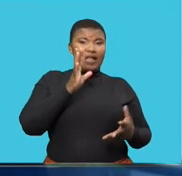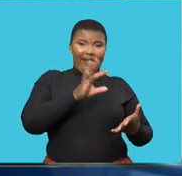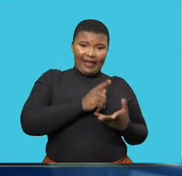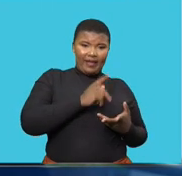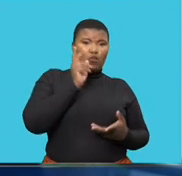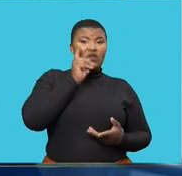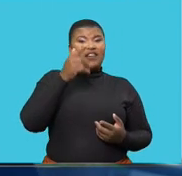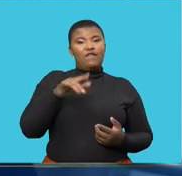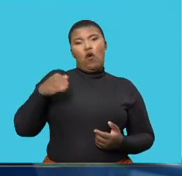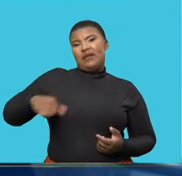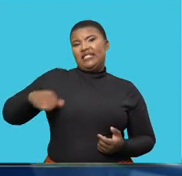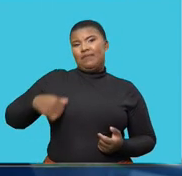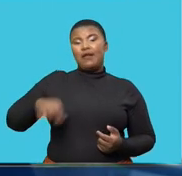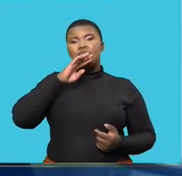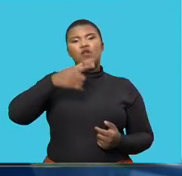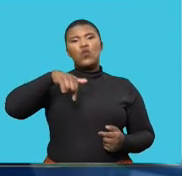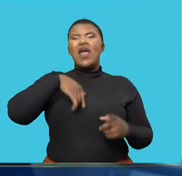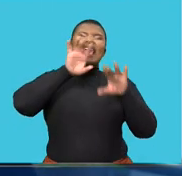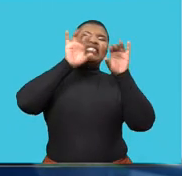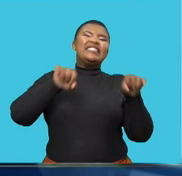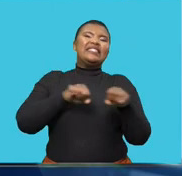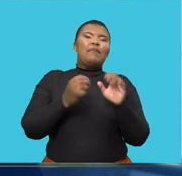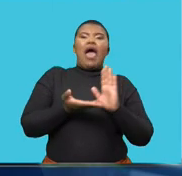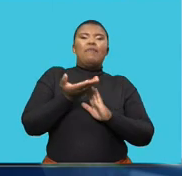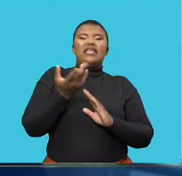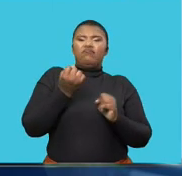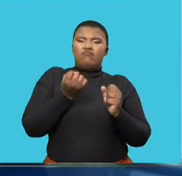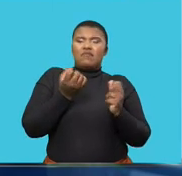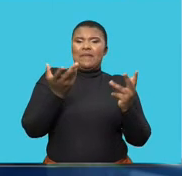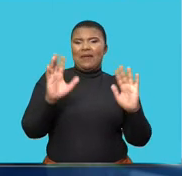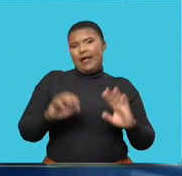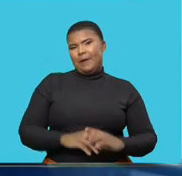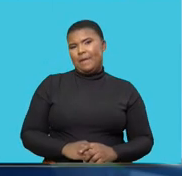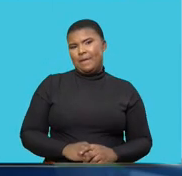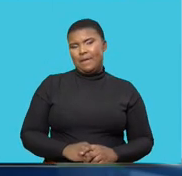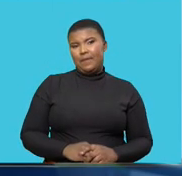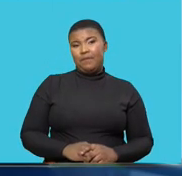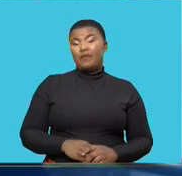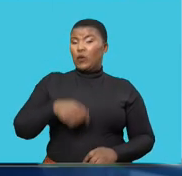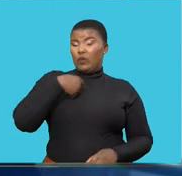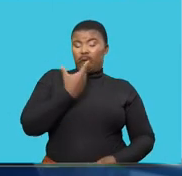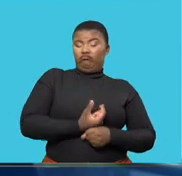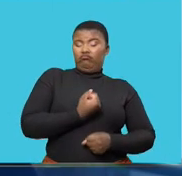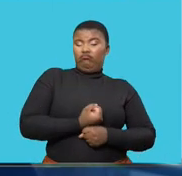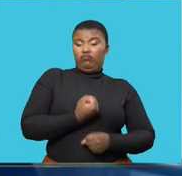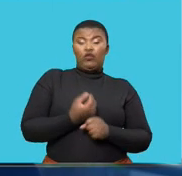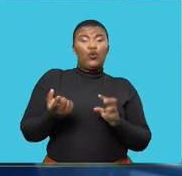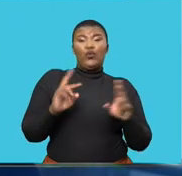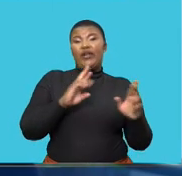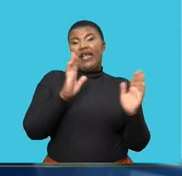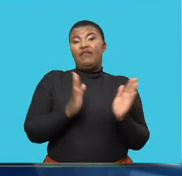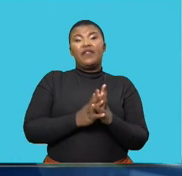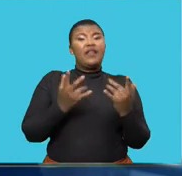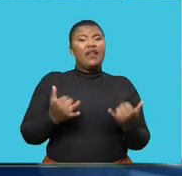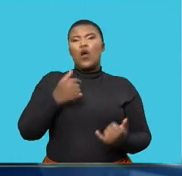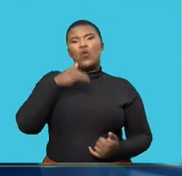municipalities. We just wanted to give a system update in terms of the fact that we are pumping at maximum. It's all systems go.